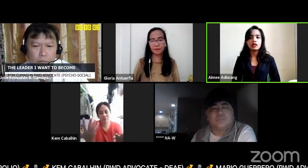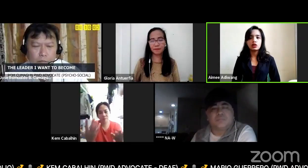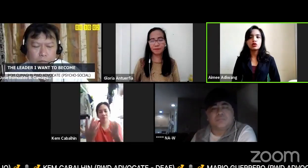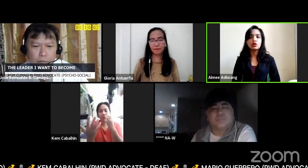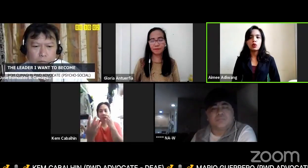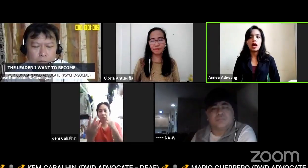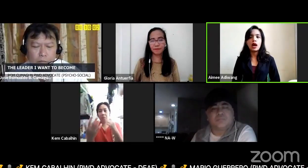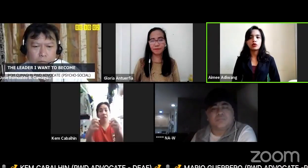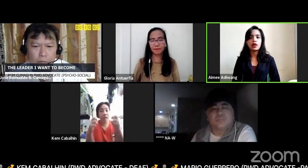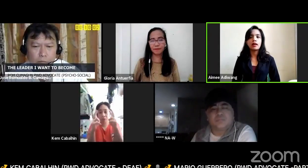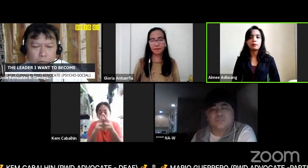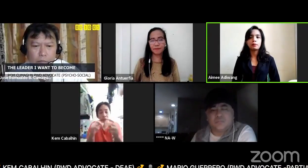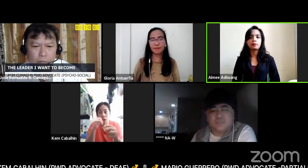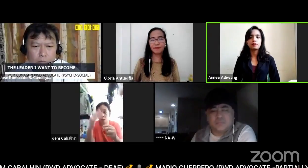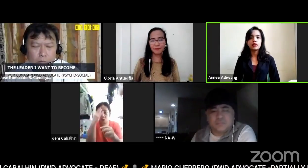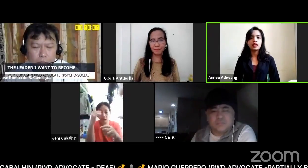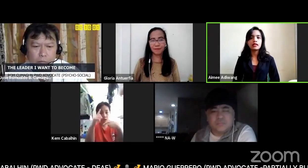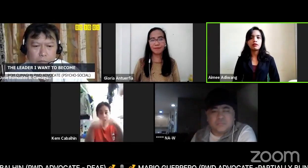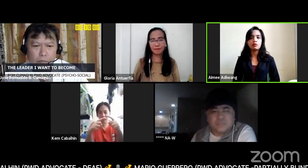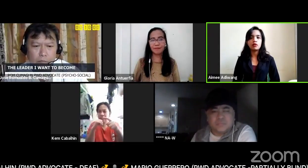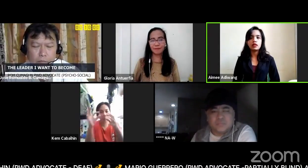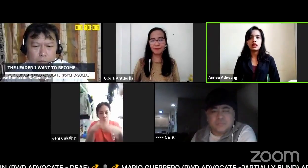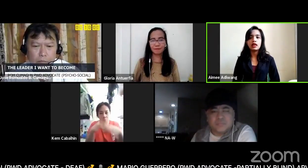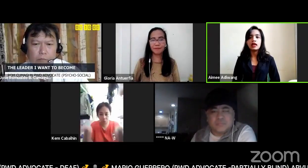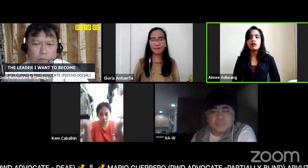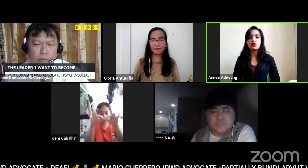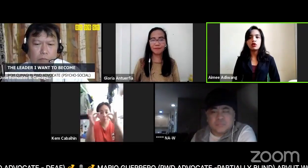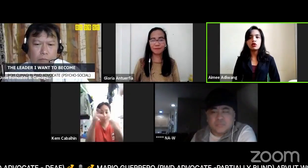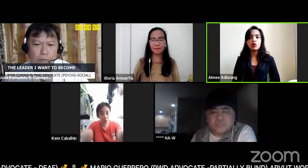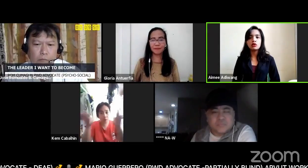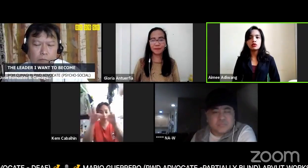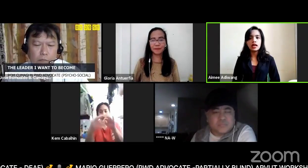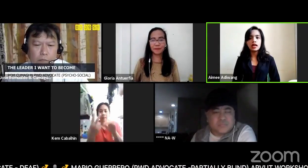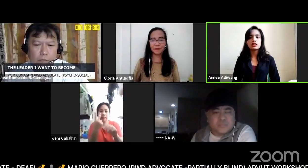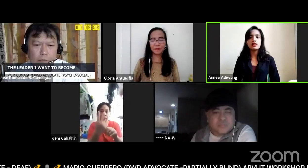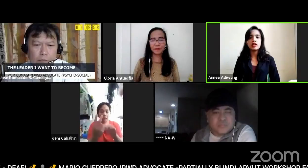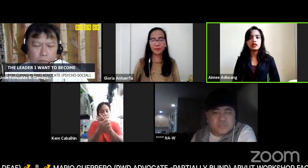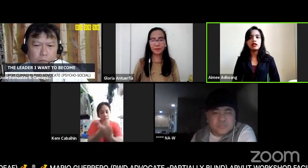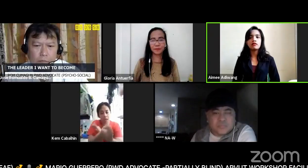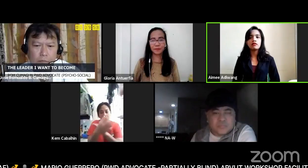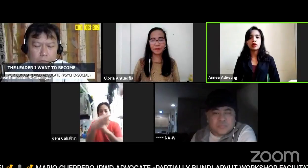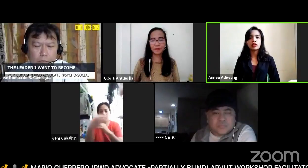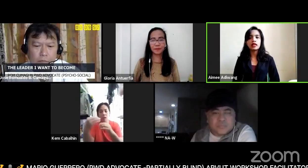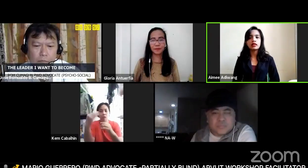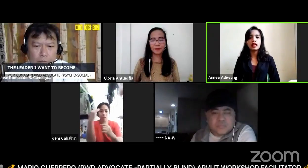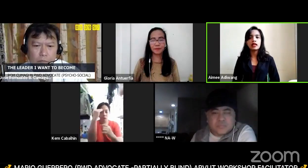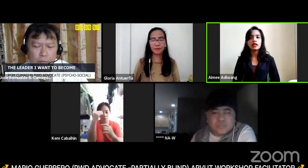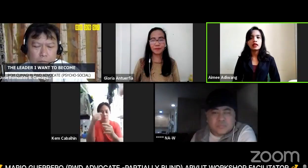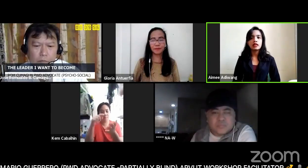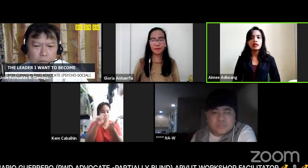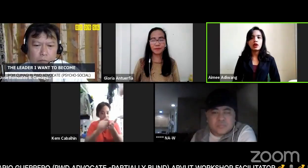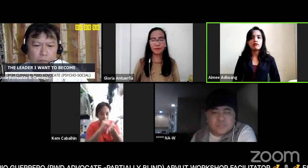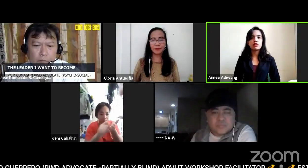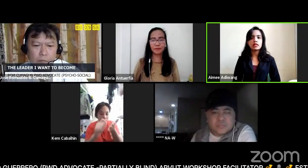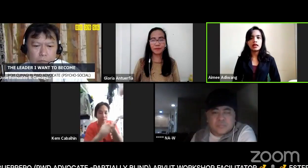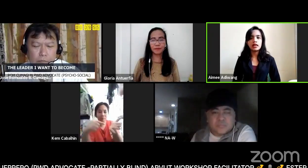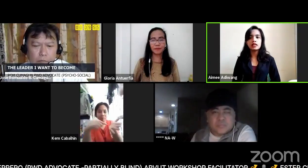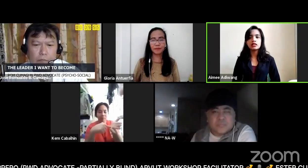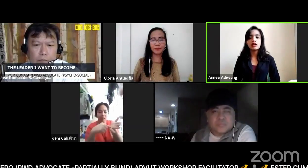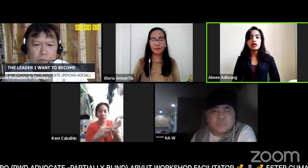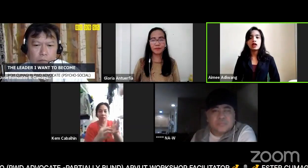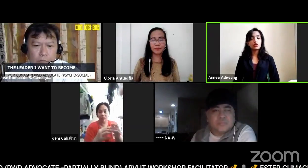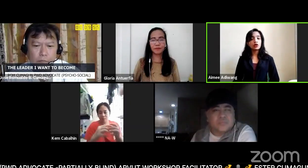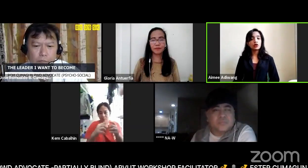in sign, you know how to help the deaf community. If you don't know how to sign, it's really important that you have